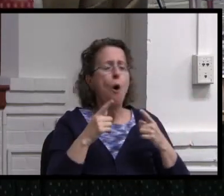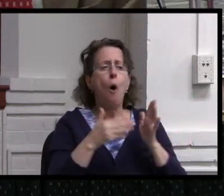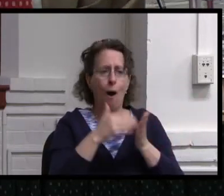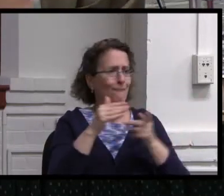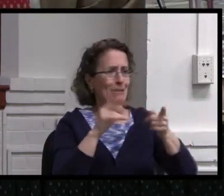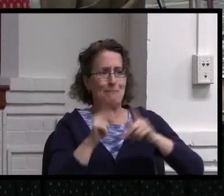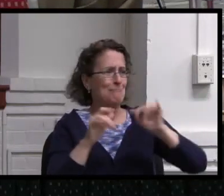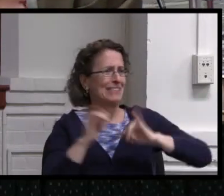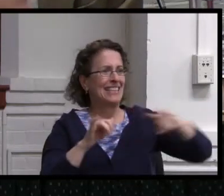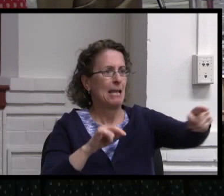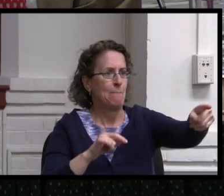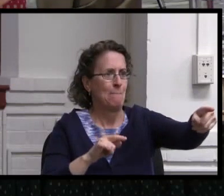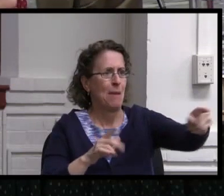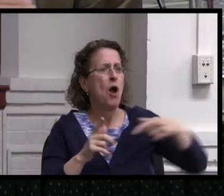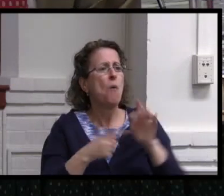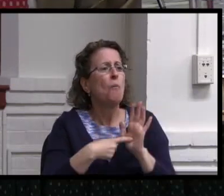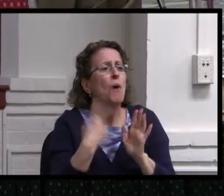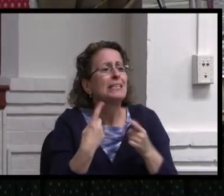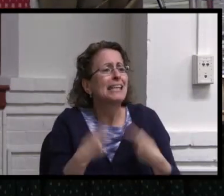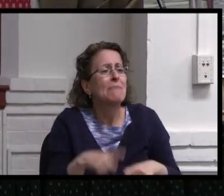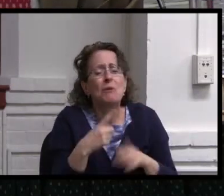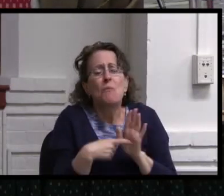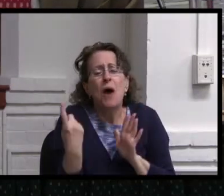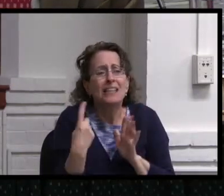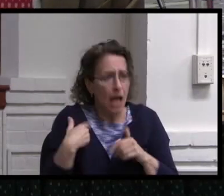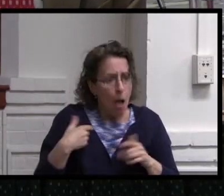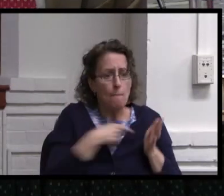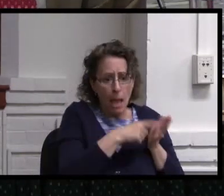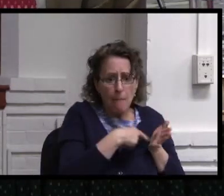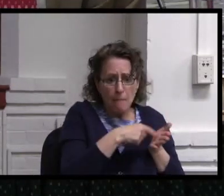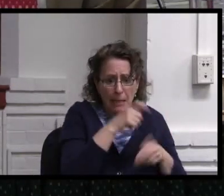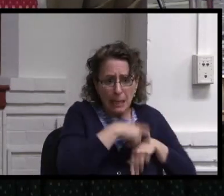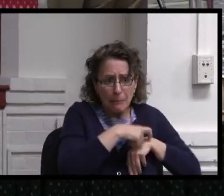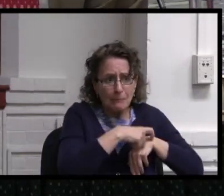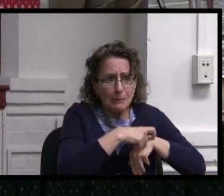and it's not, they're not going to have a pattern of not paying on time.